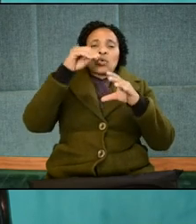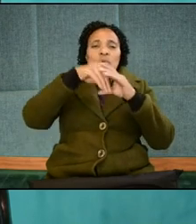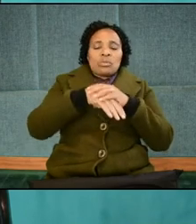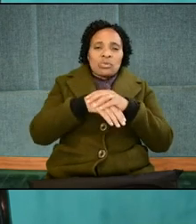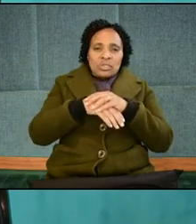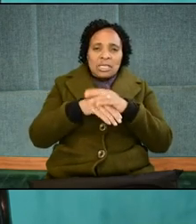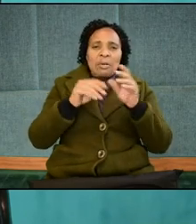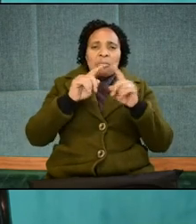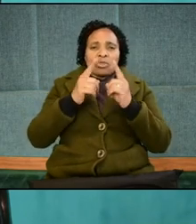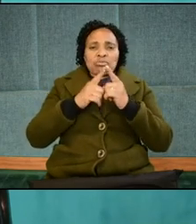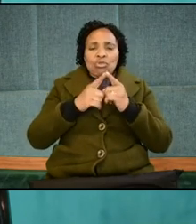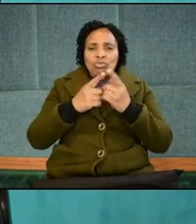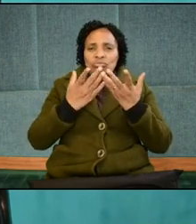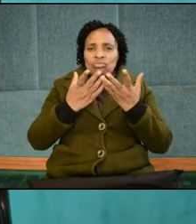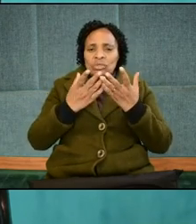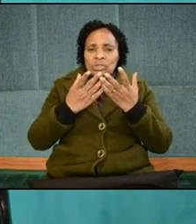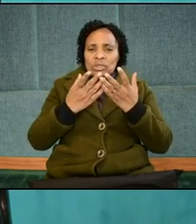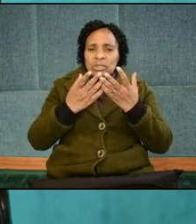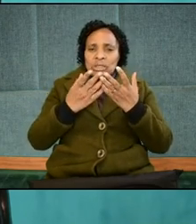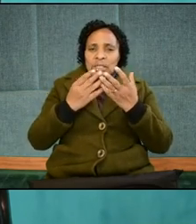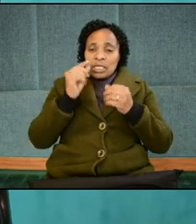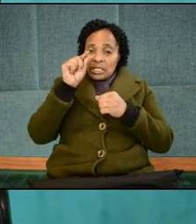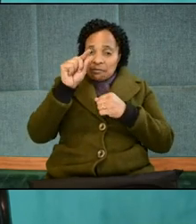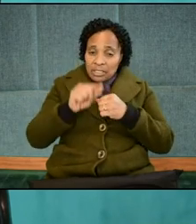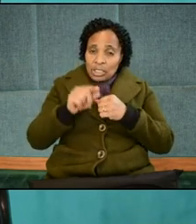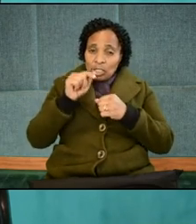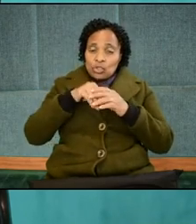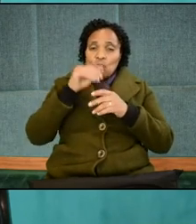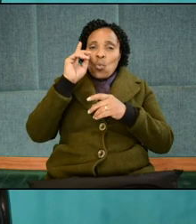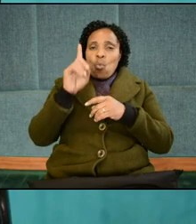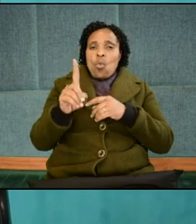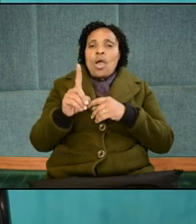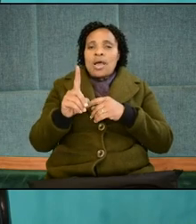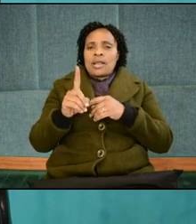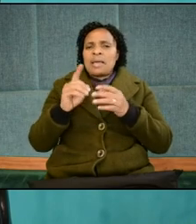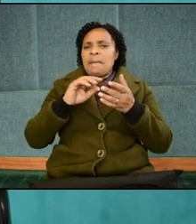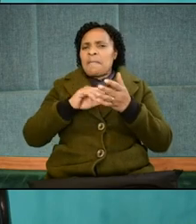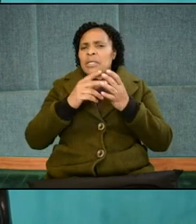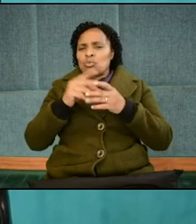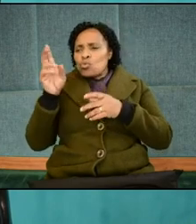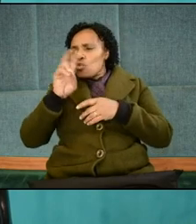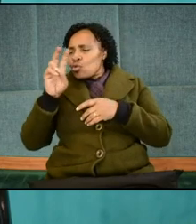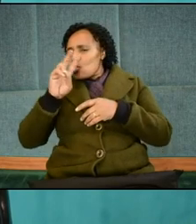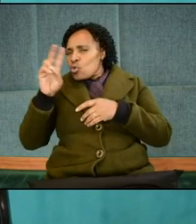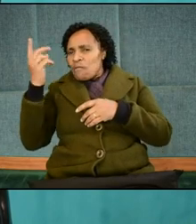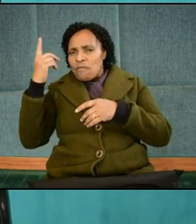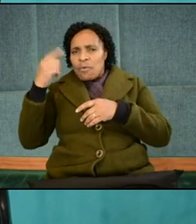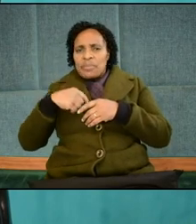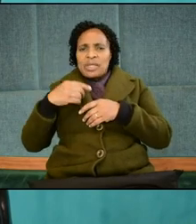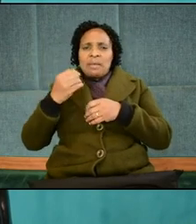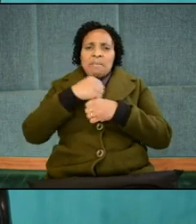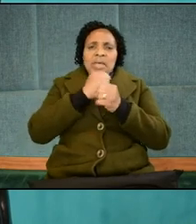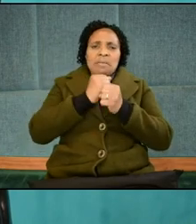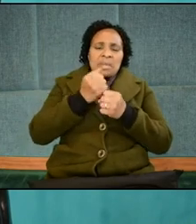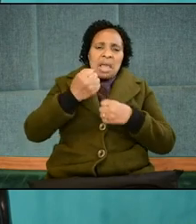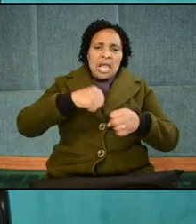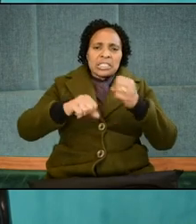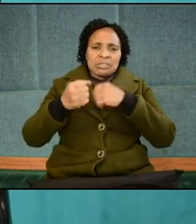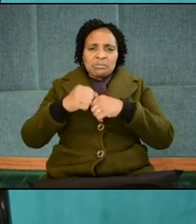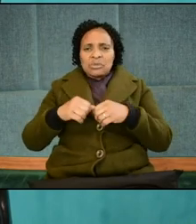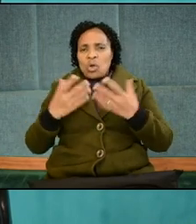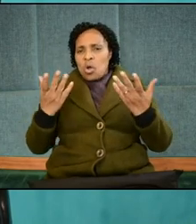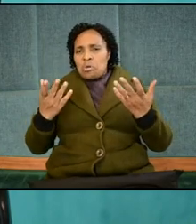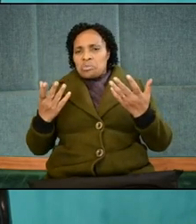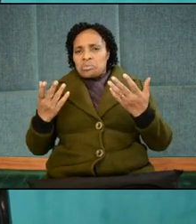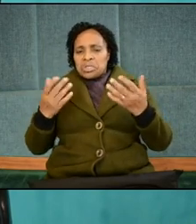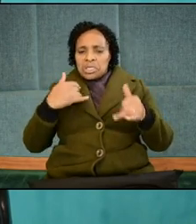can be clustered into one, because boredom leads to me looking for something to get me active or hyper. What would I